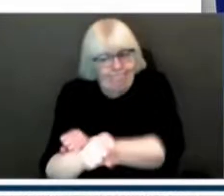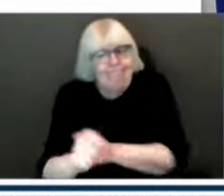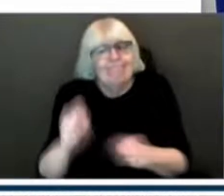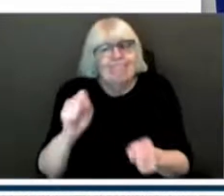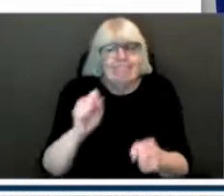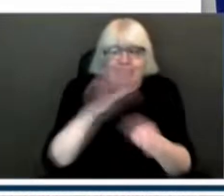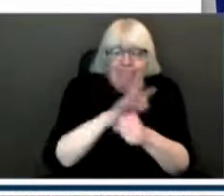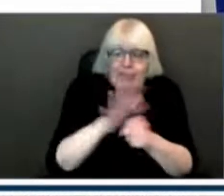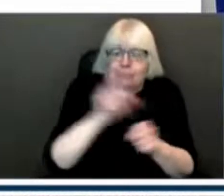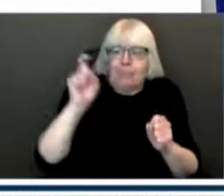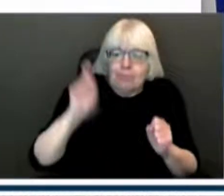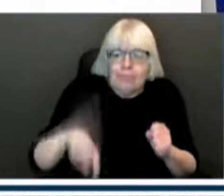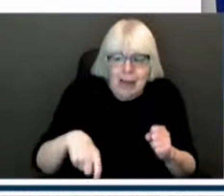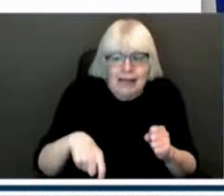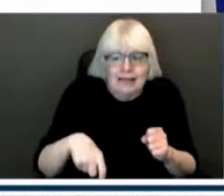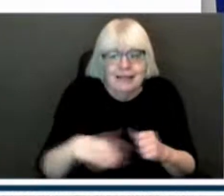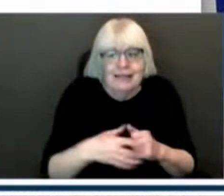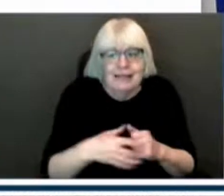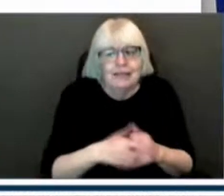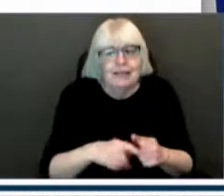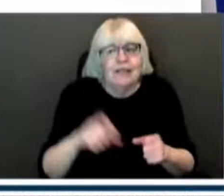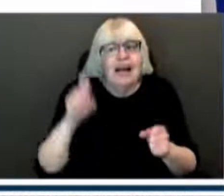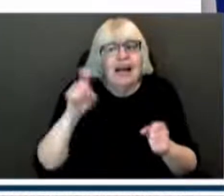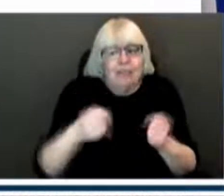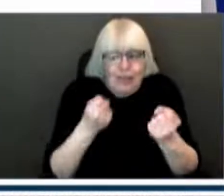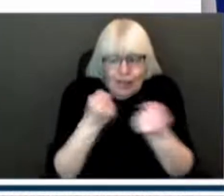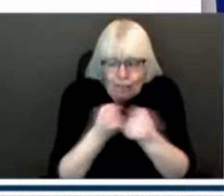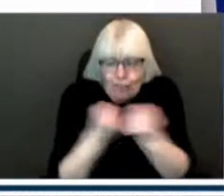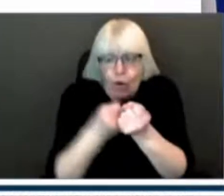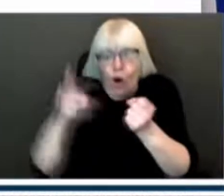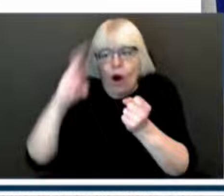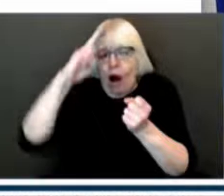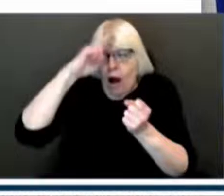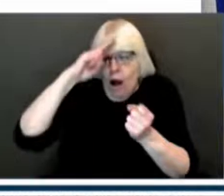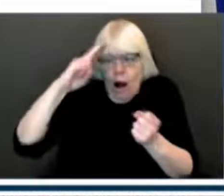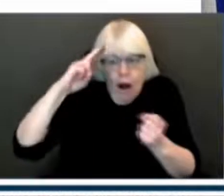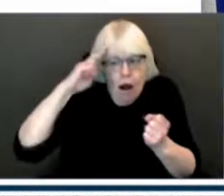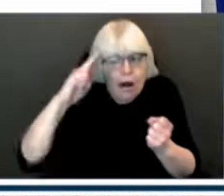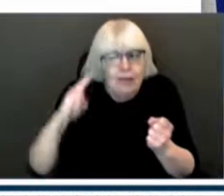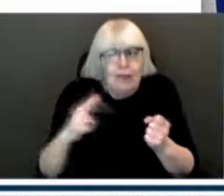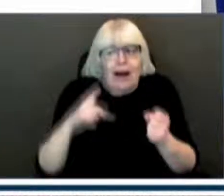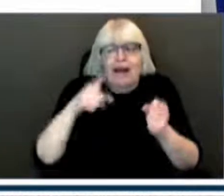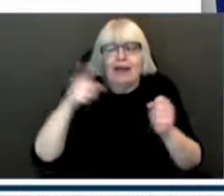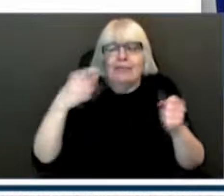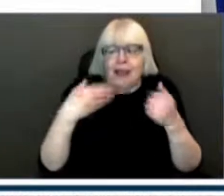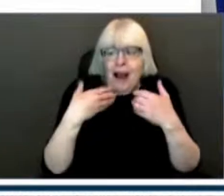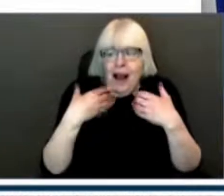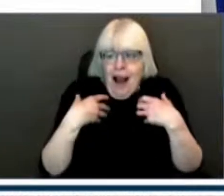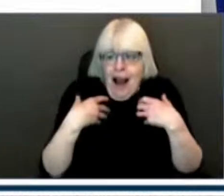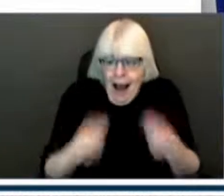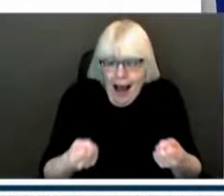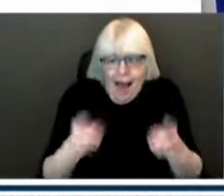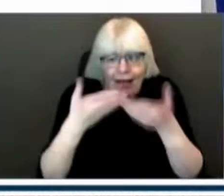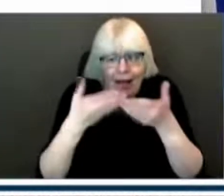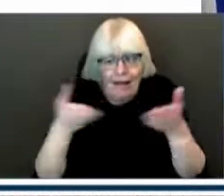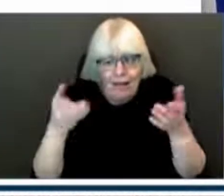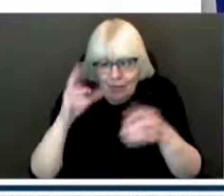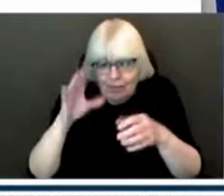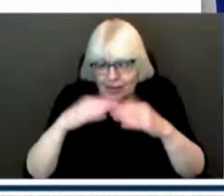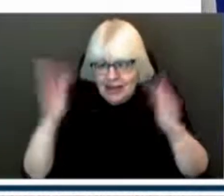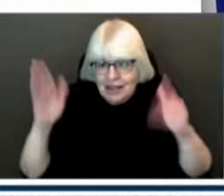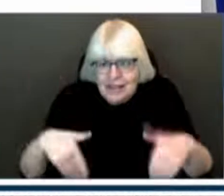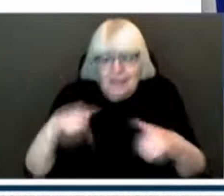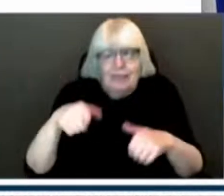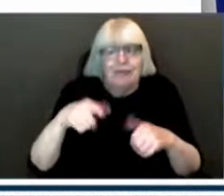healthcare system and make sure that it is there for each of us should we need it for any reason, and that remains